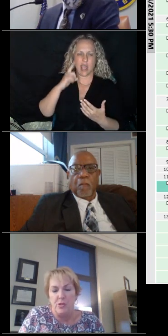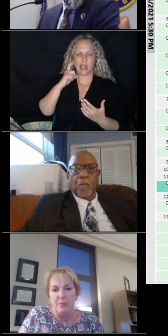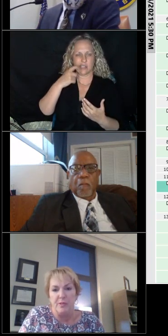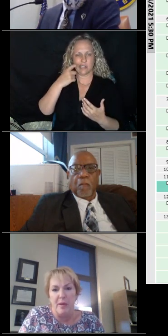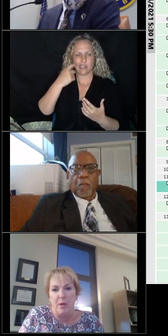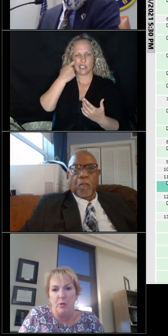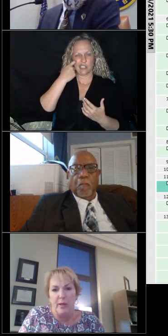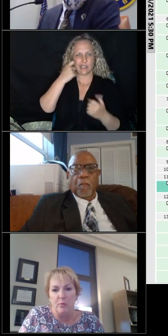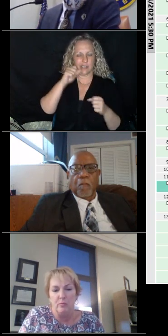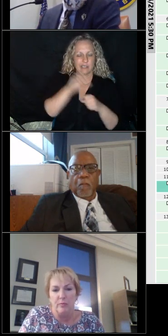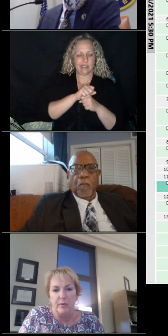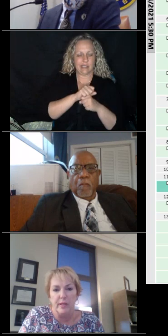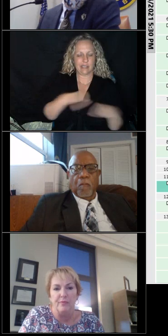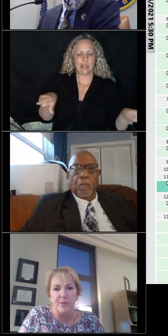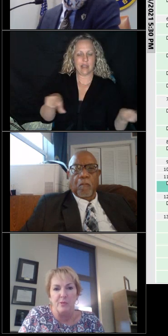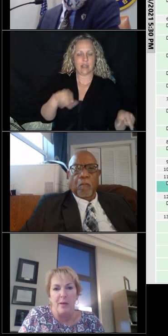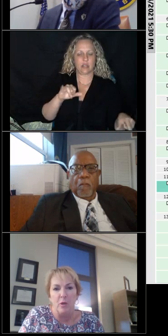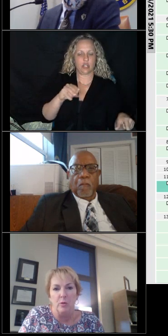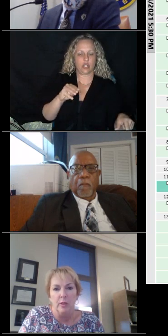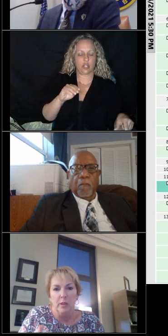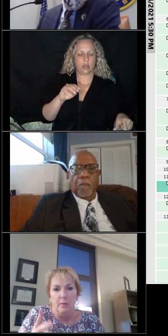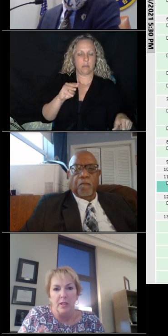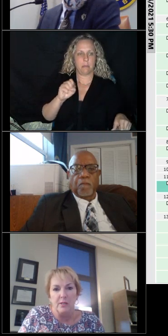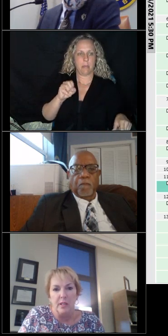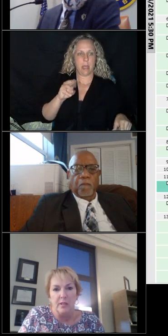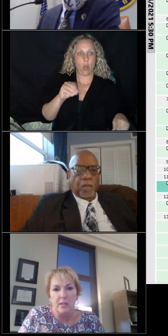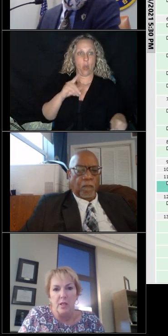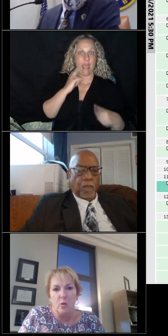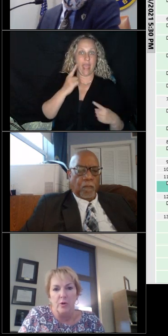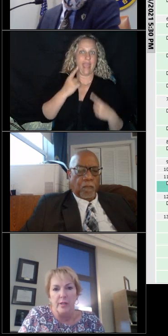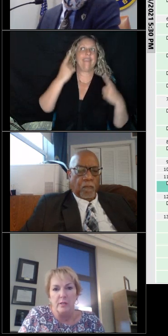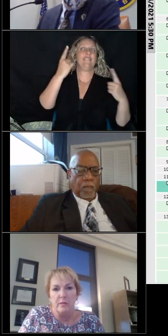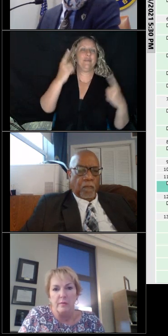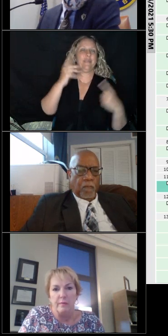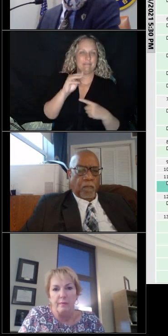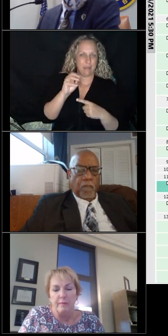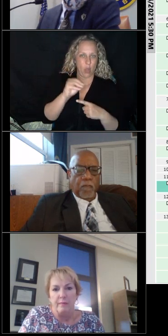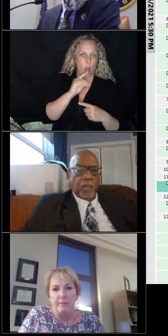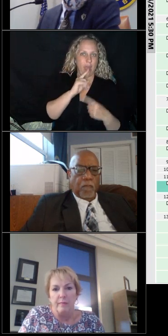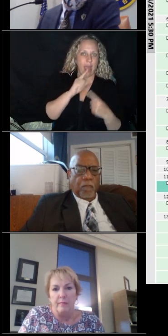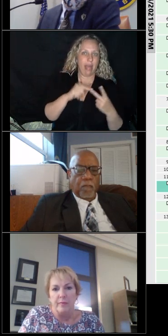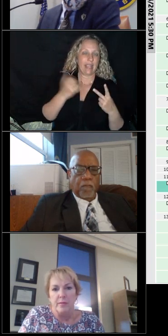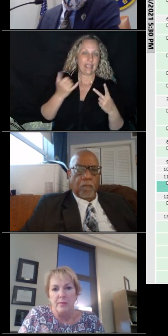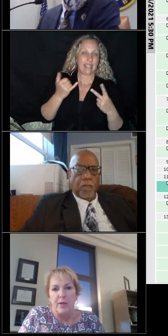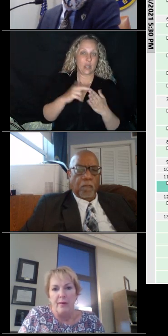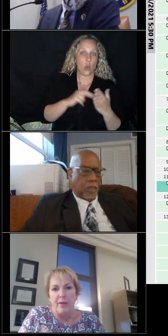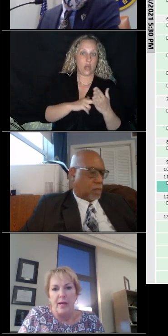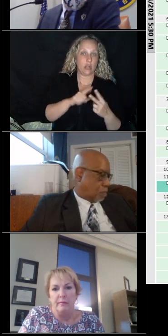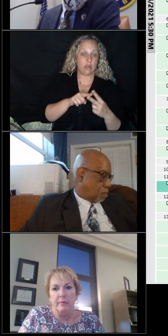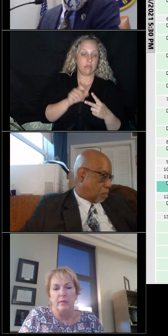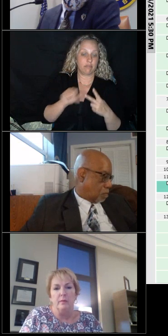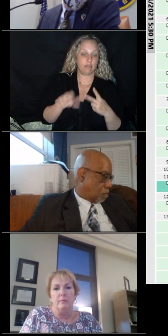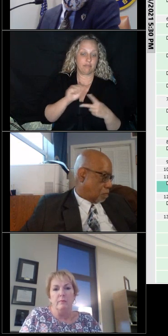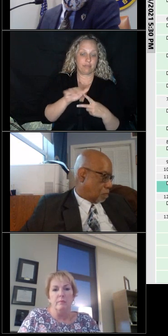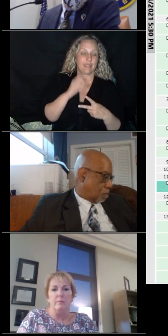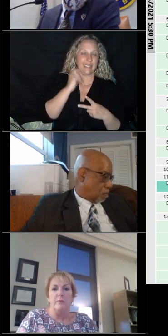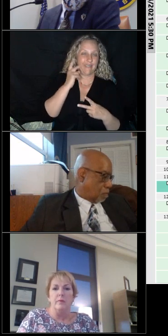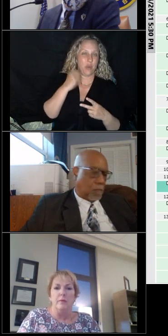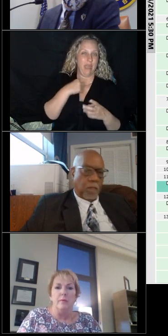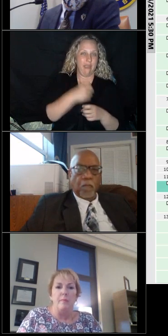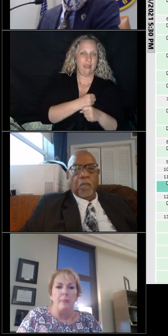sent the Jim's memo, the infamous memo, plus the existing ordinance. See if you have that, and